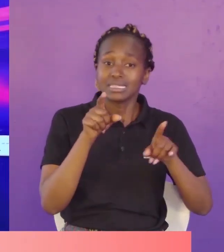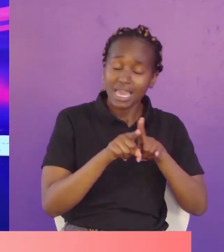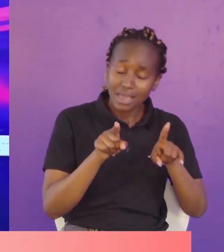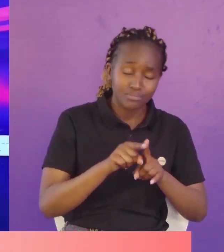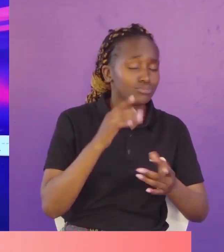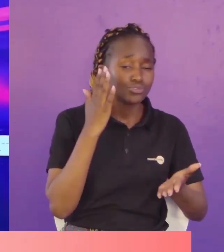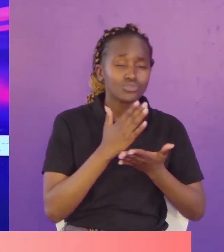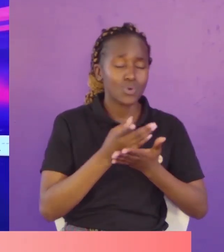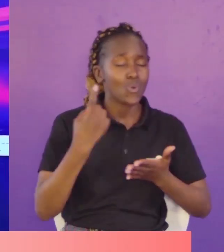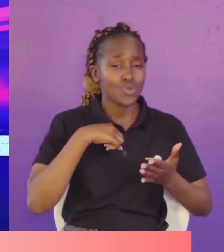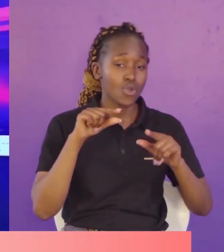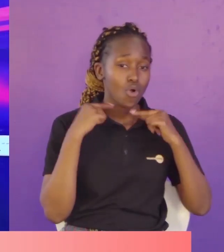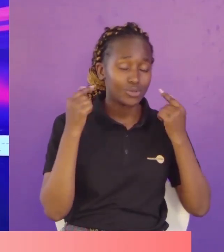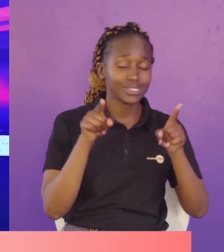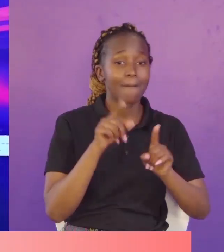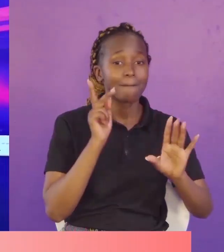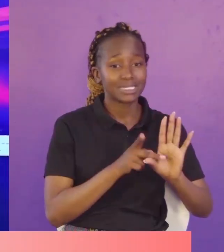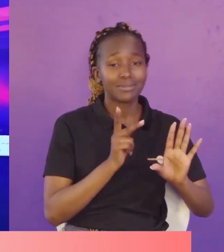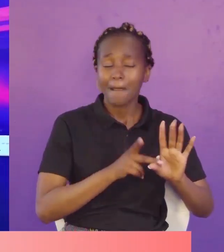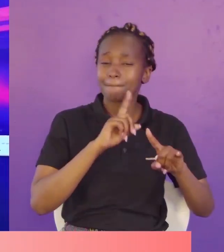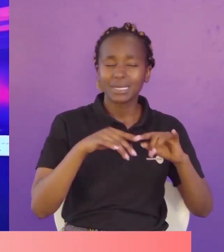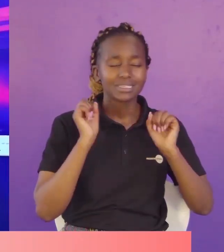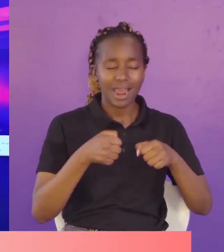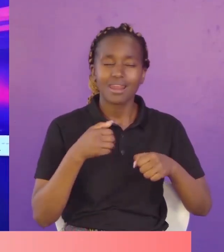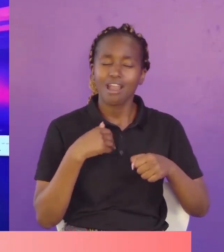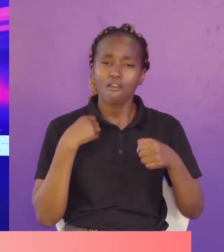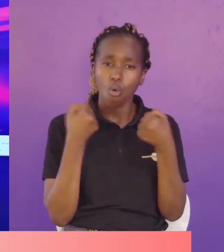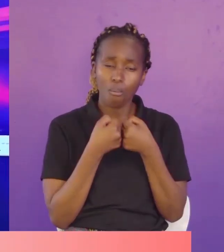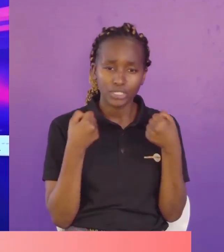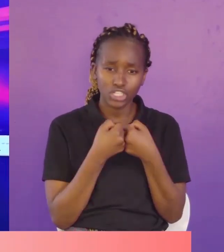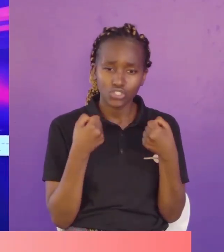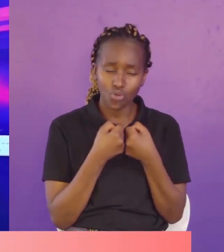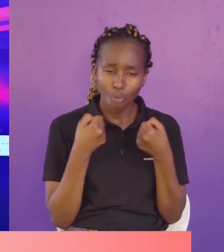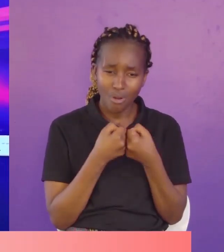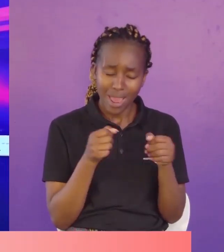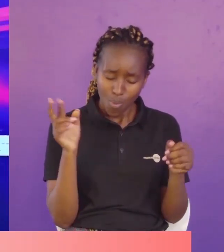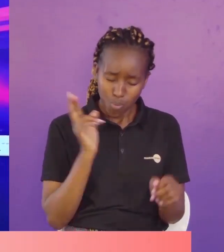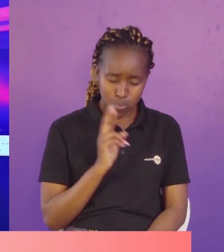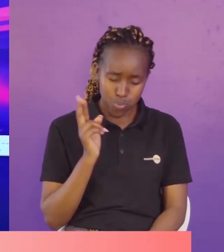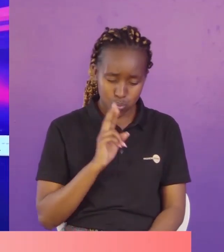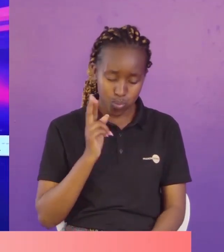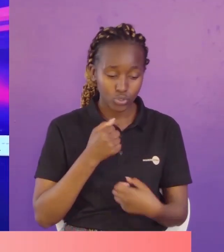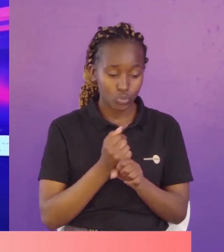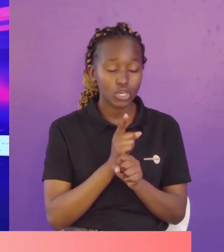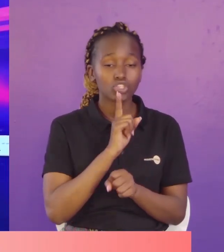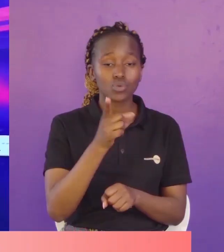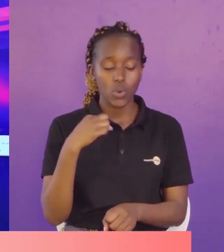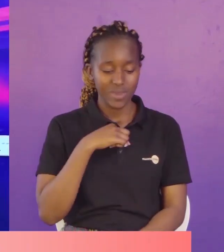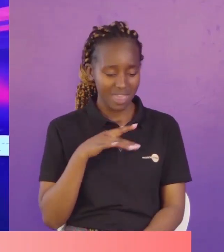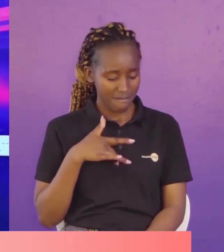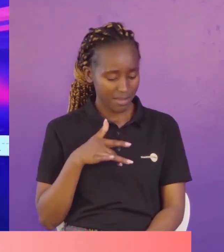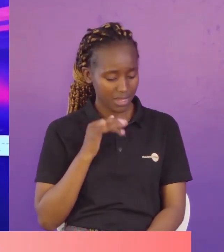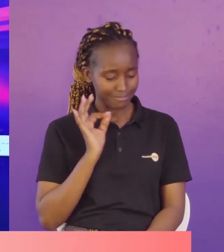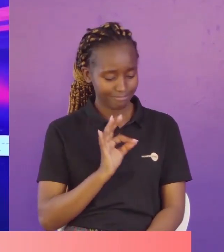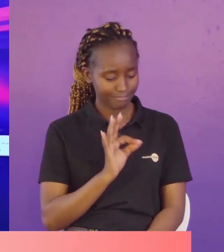still participate. So we have that competition that to rate ourselves first. Not only, remember the CHAN